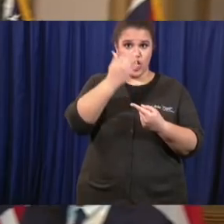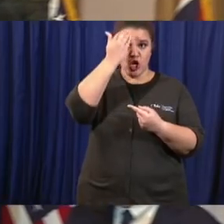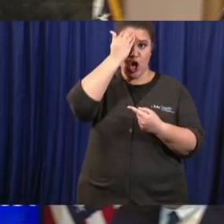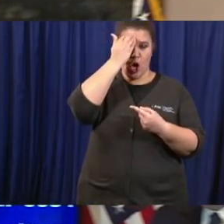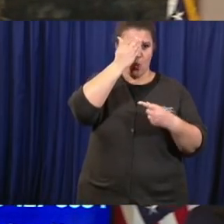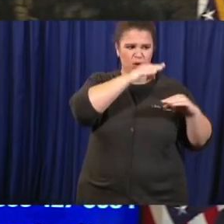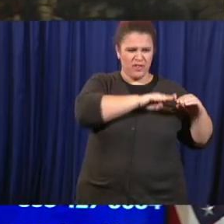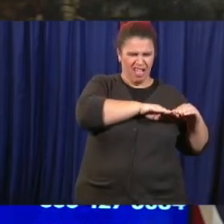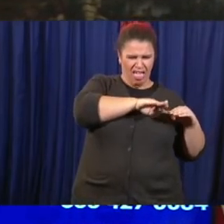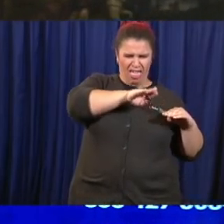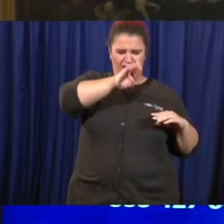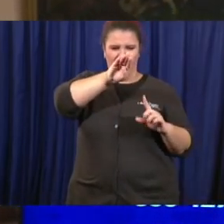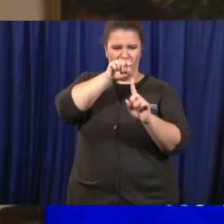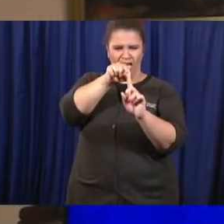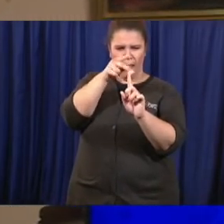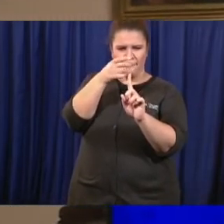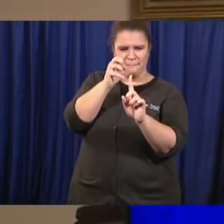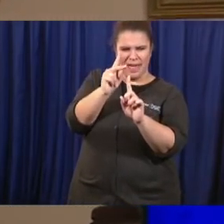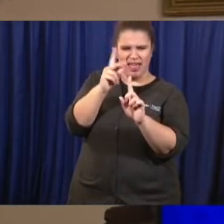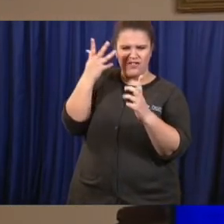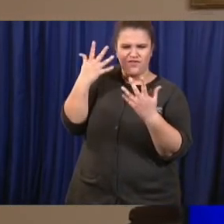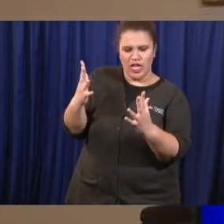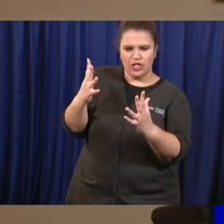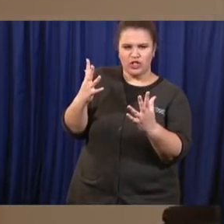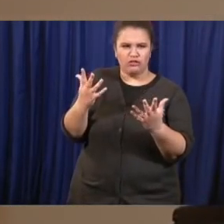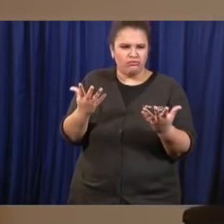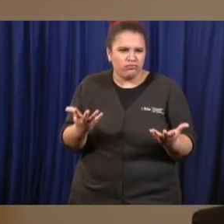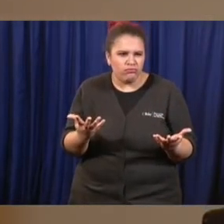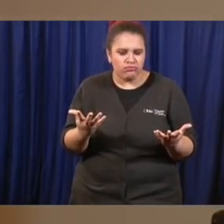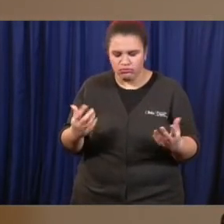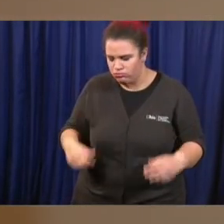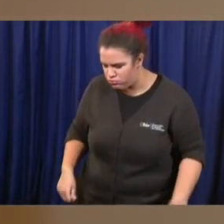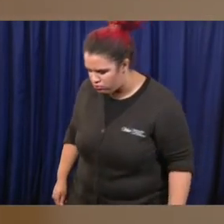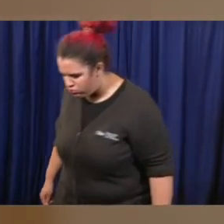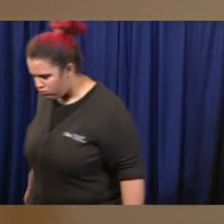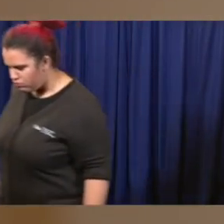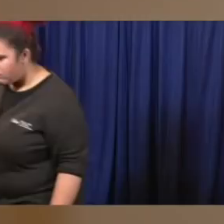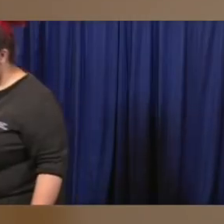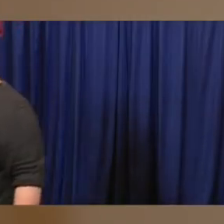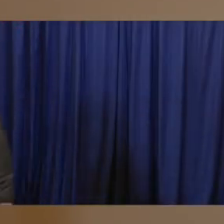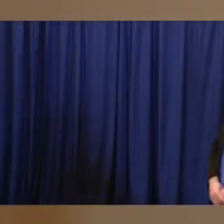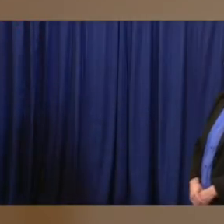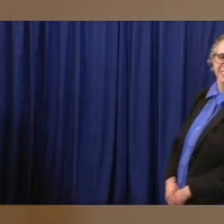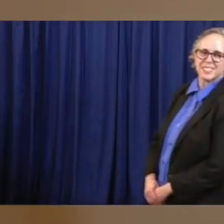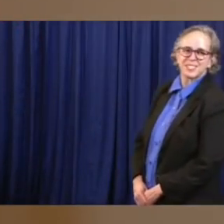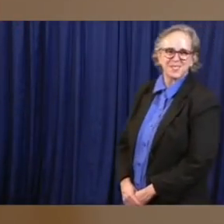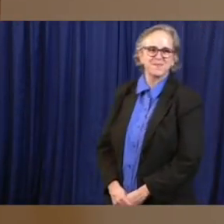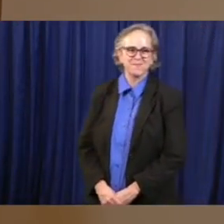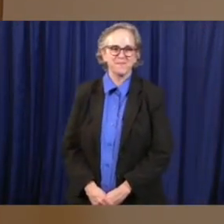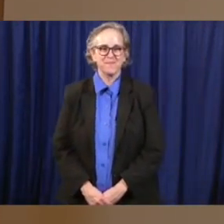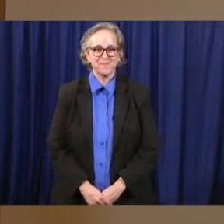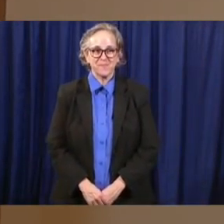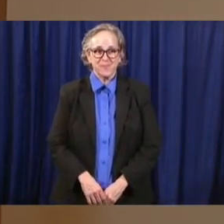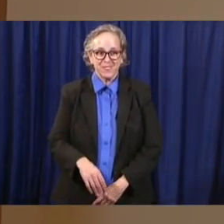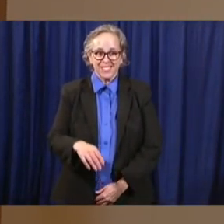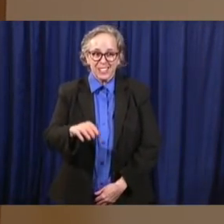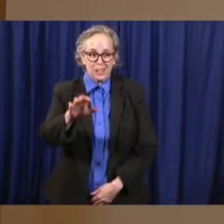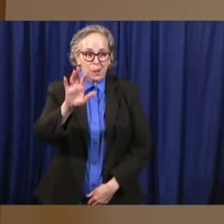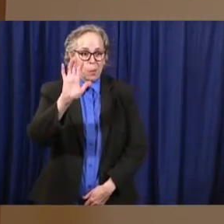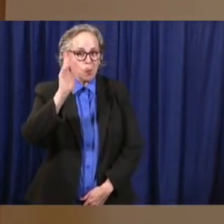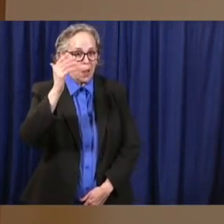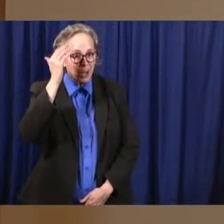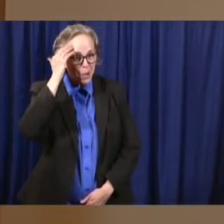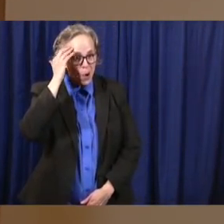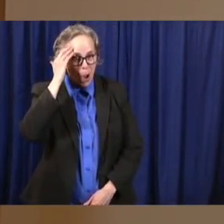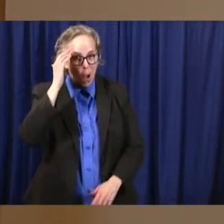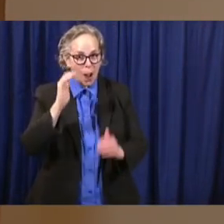Dr. Acton? Yes, hi, Jesse. We will know it by tracking, if we can stay at the testing